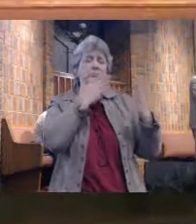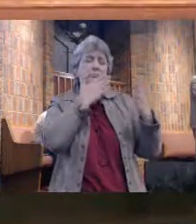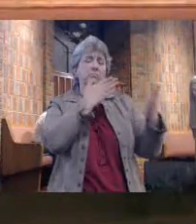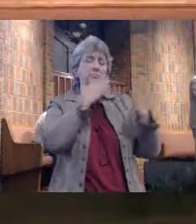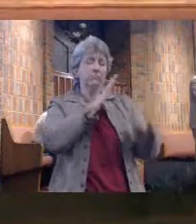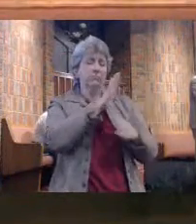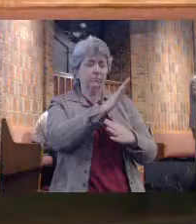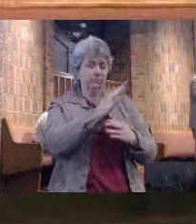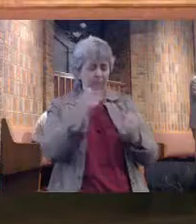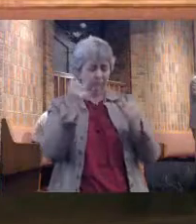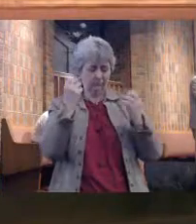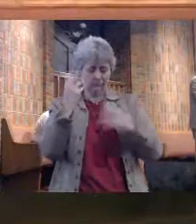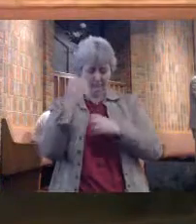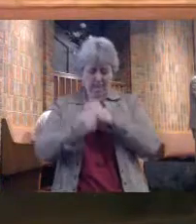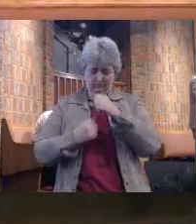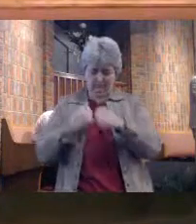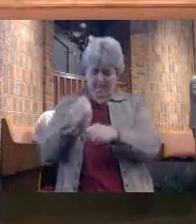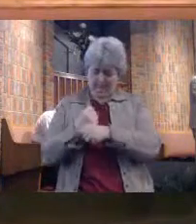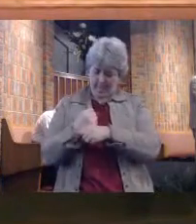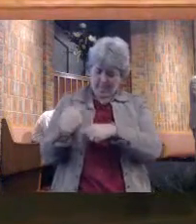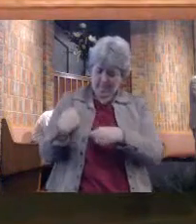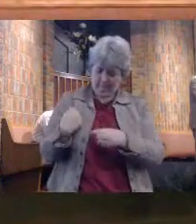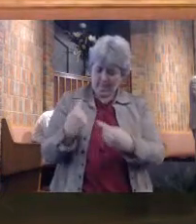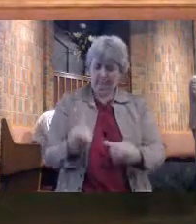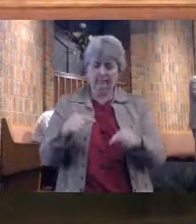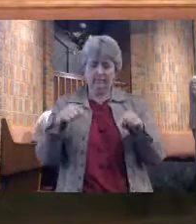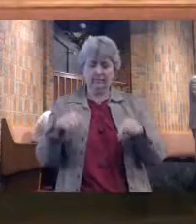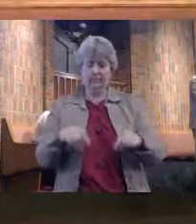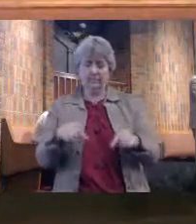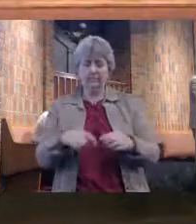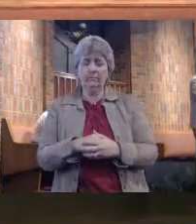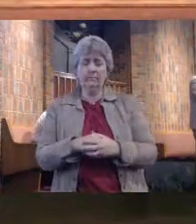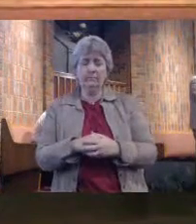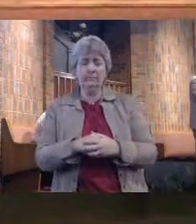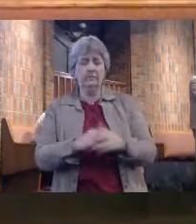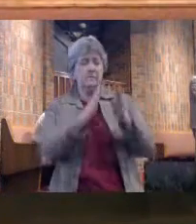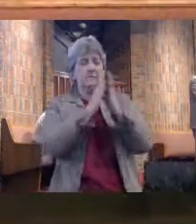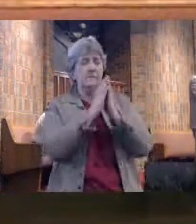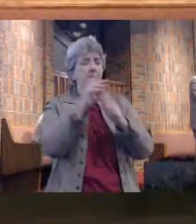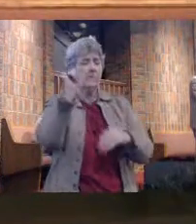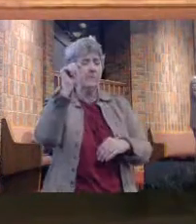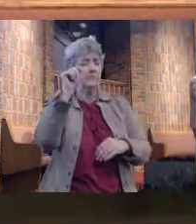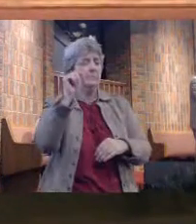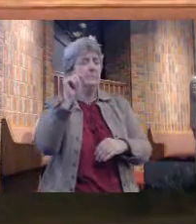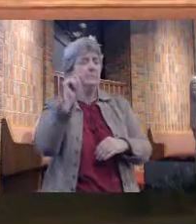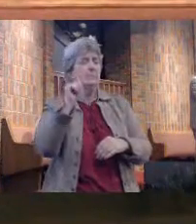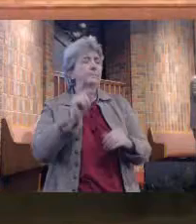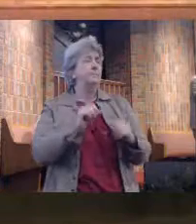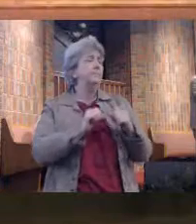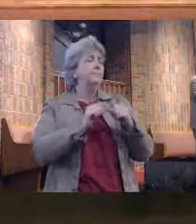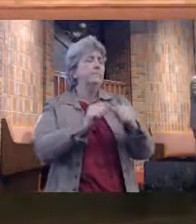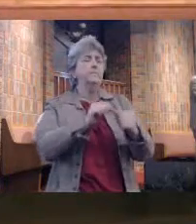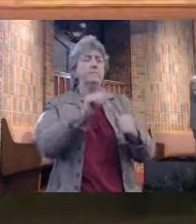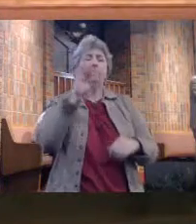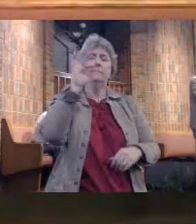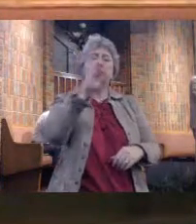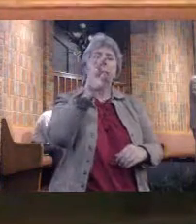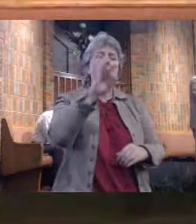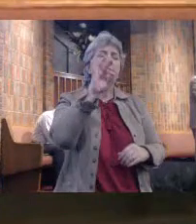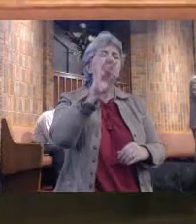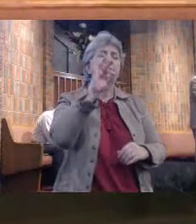us. We ask, Father, that he will continue to preach thy word in its purity and in its